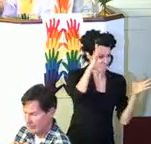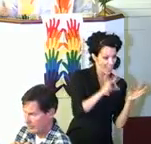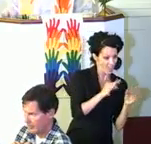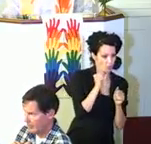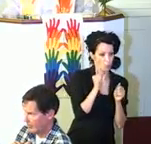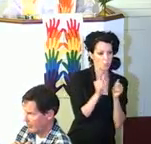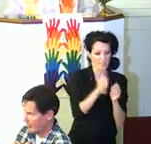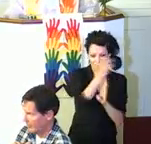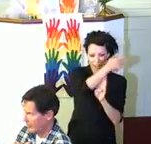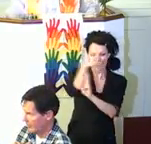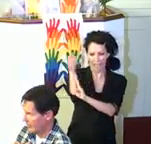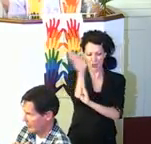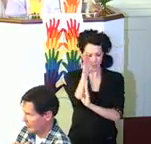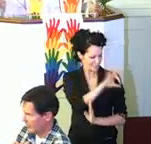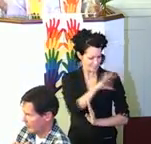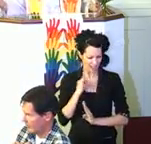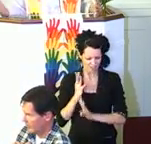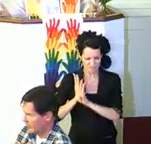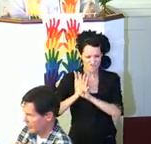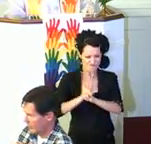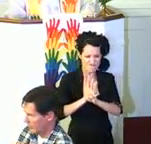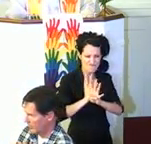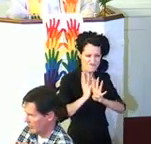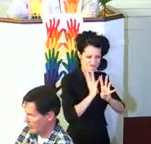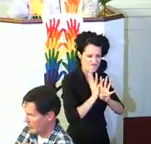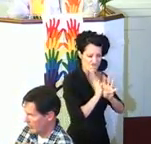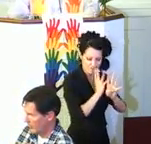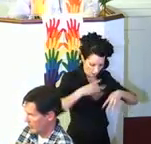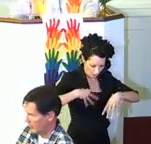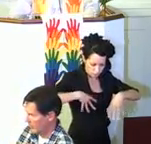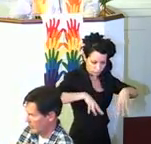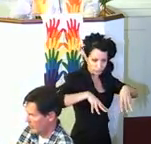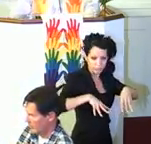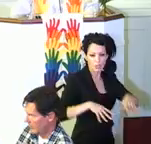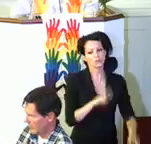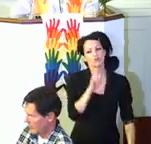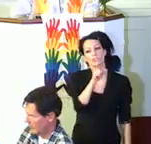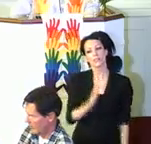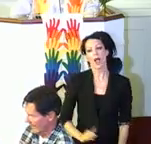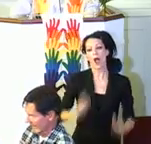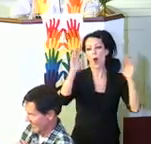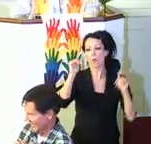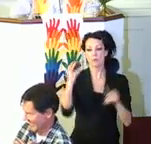clergy and the staff of the church and with every single one of you, we sincerely hope that you will